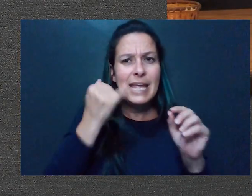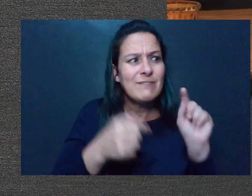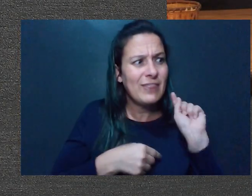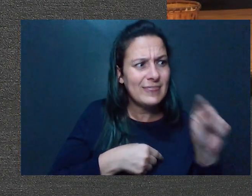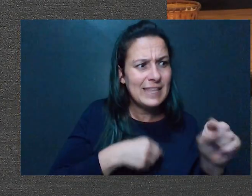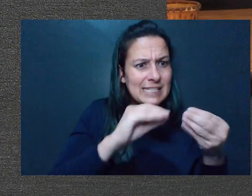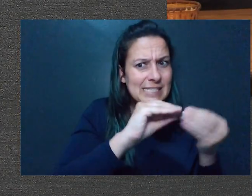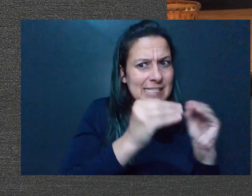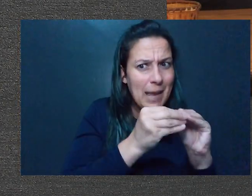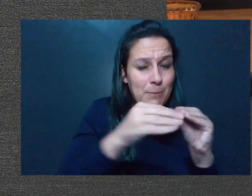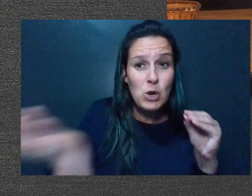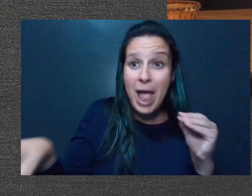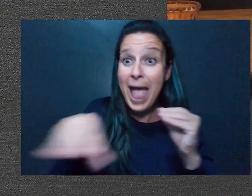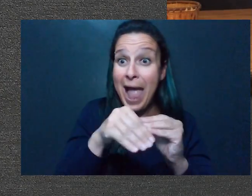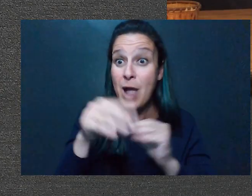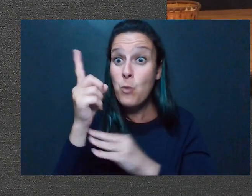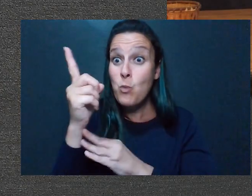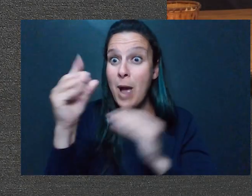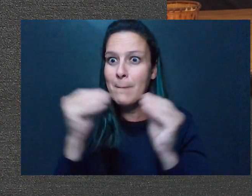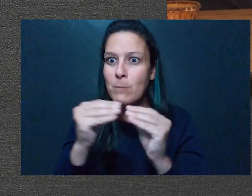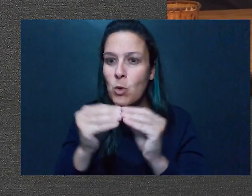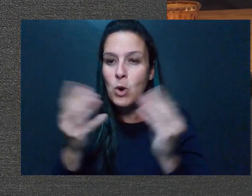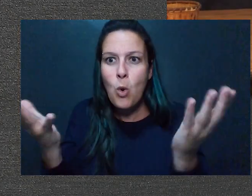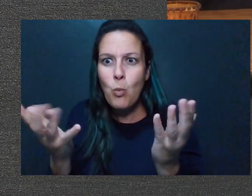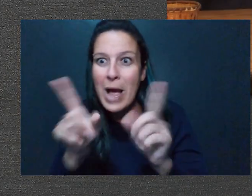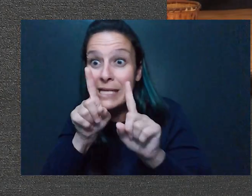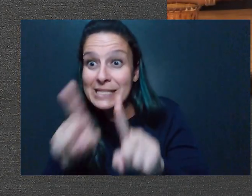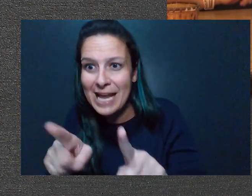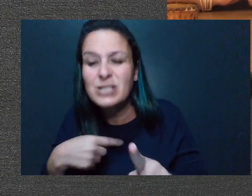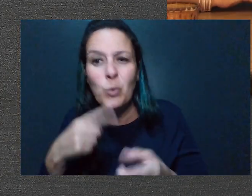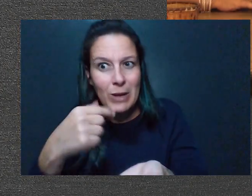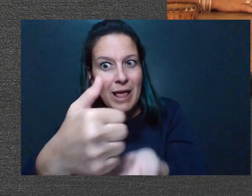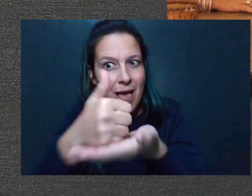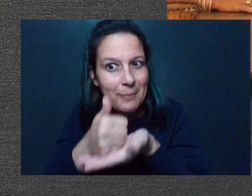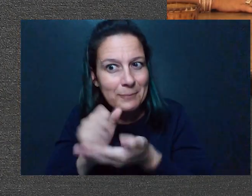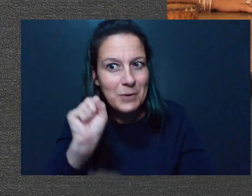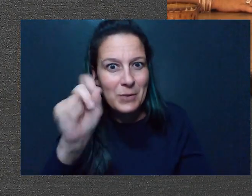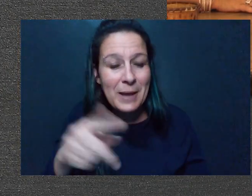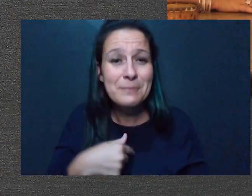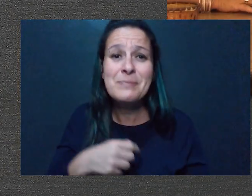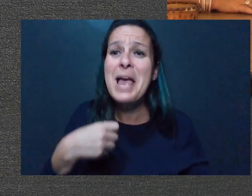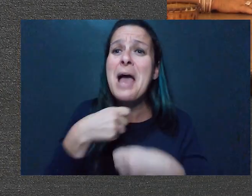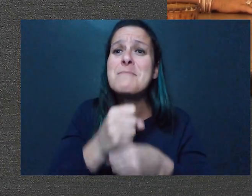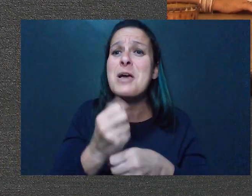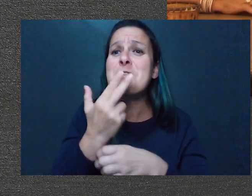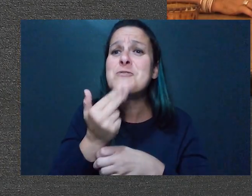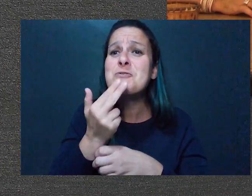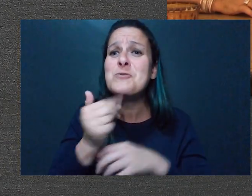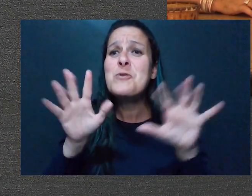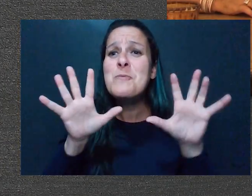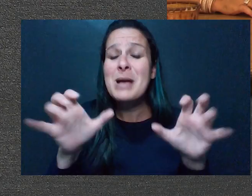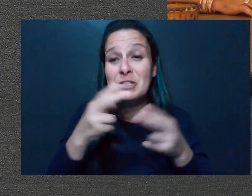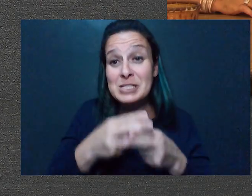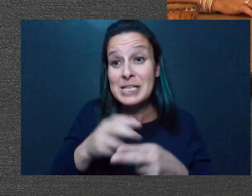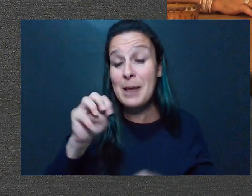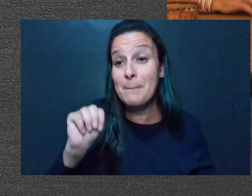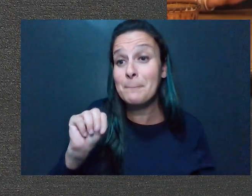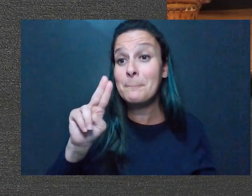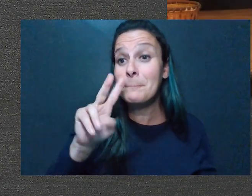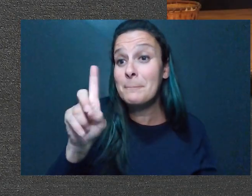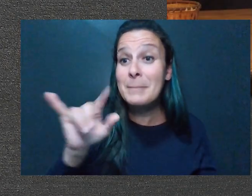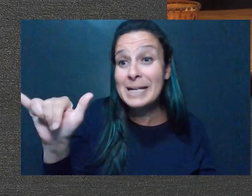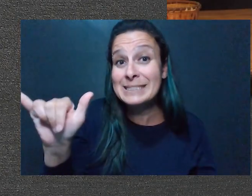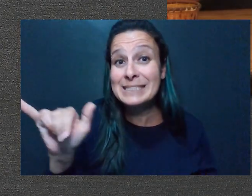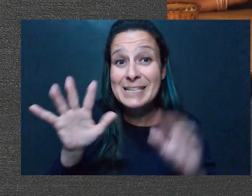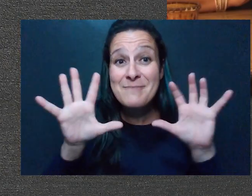add one more to it, okay? So look at, I made this cute little monster. His name is Muzzy Monster, and